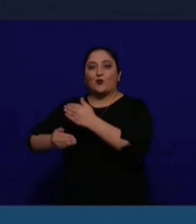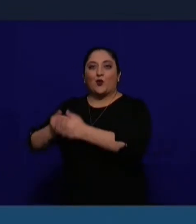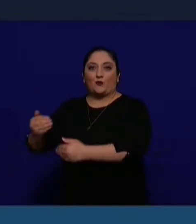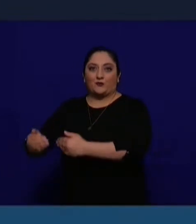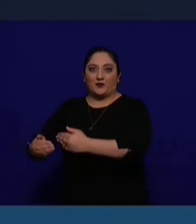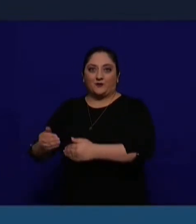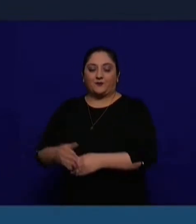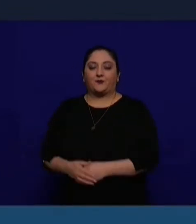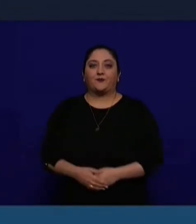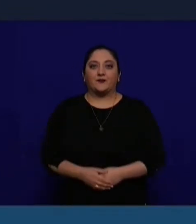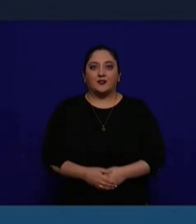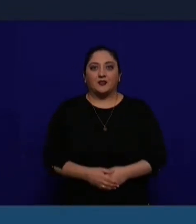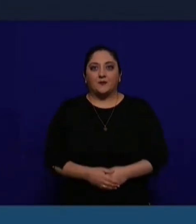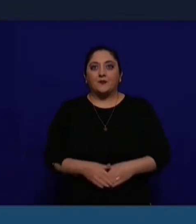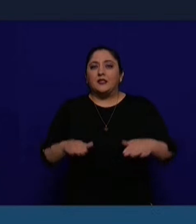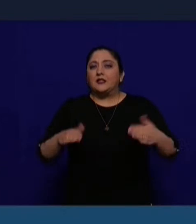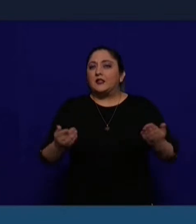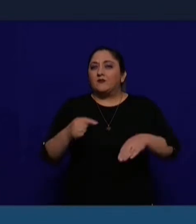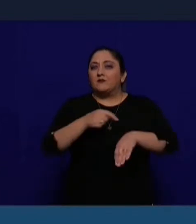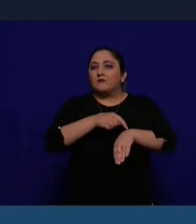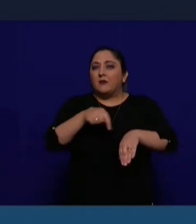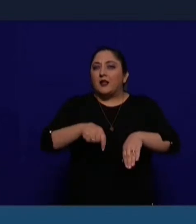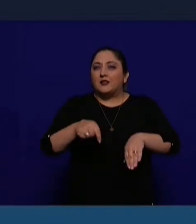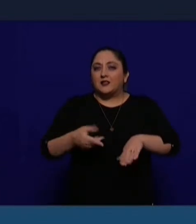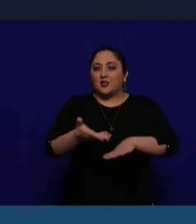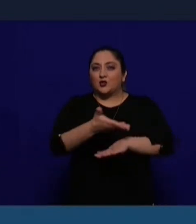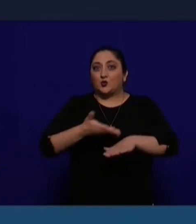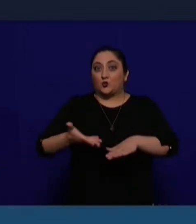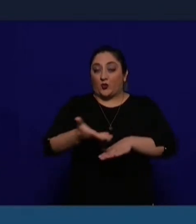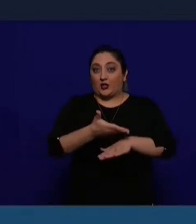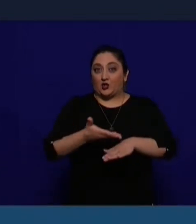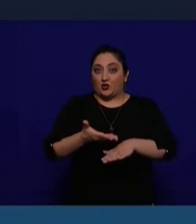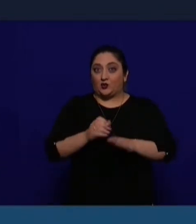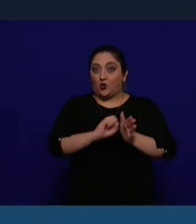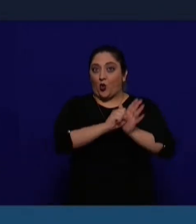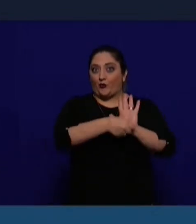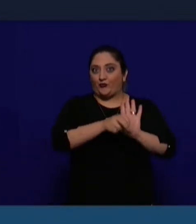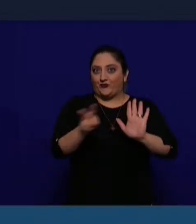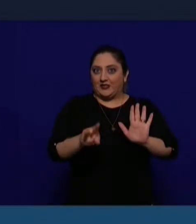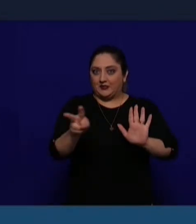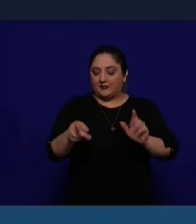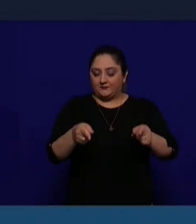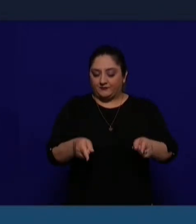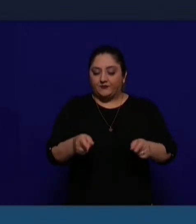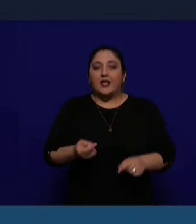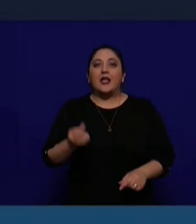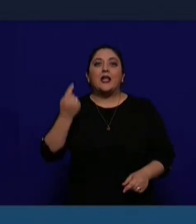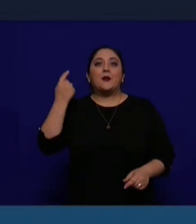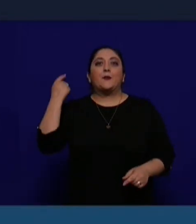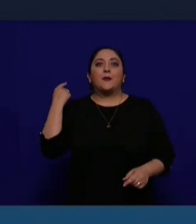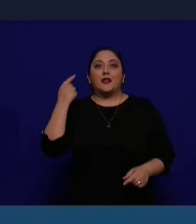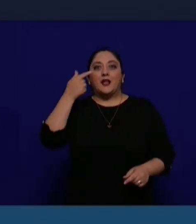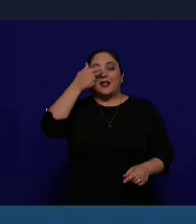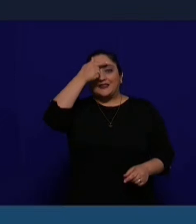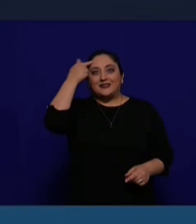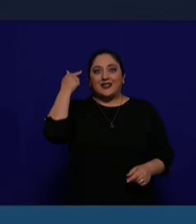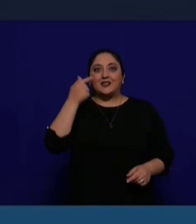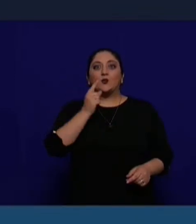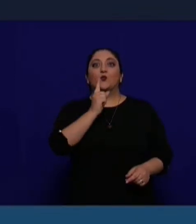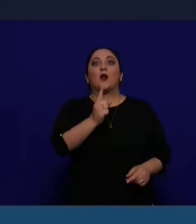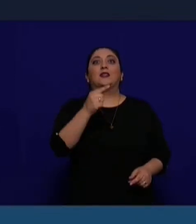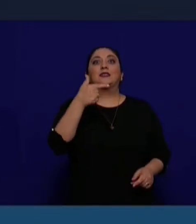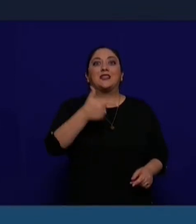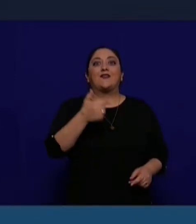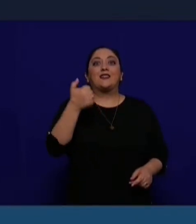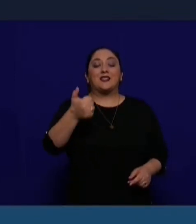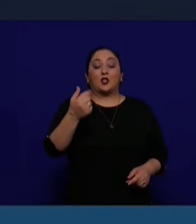X'inhija s-sitwazzjoni bħalissa dwar il-każijiet li qiegħed ikollna? Il-bieraħ għamilna 1,762